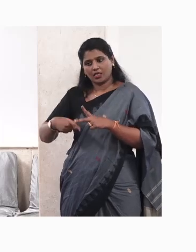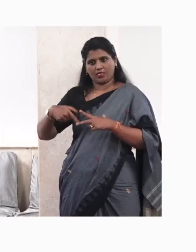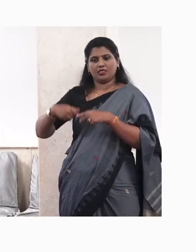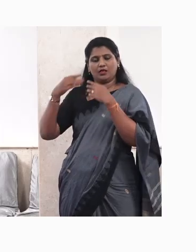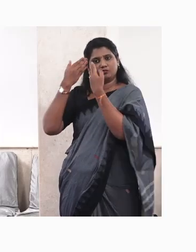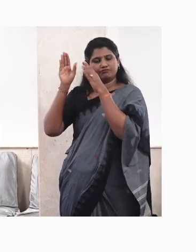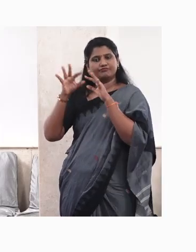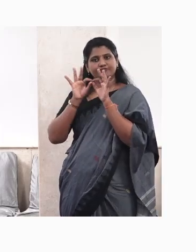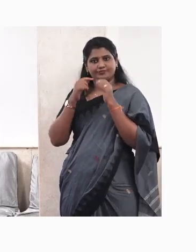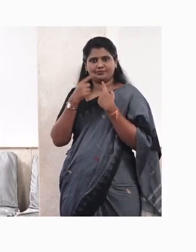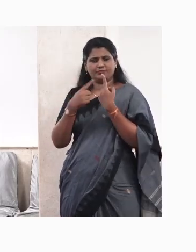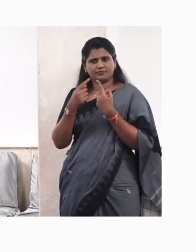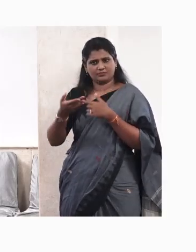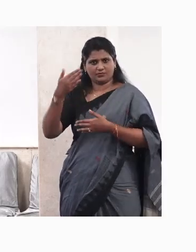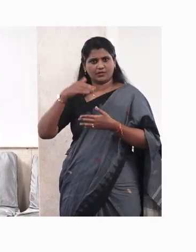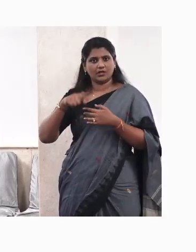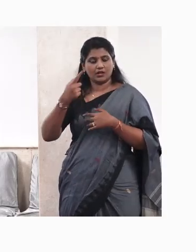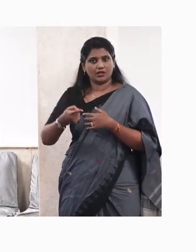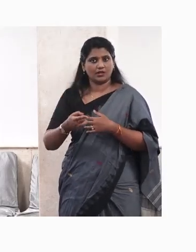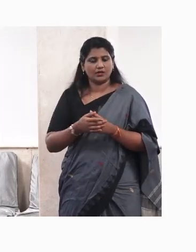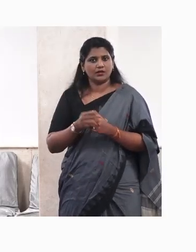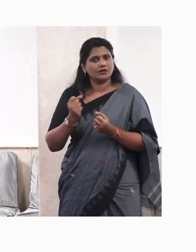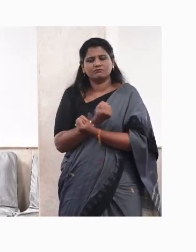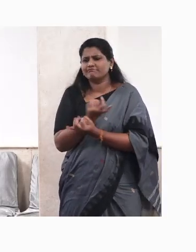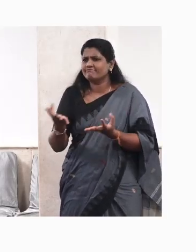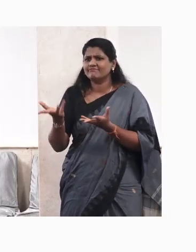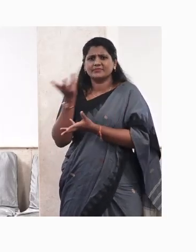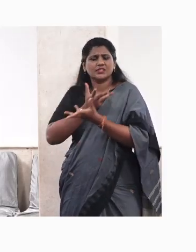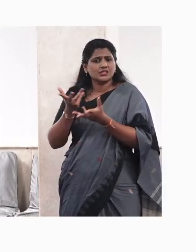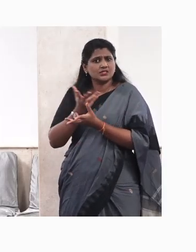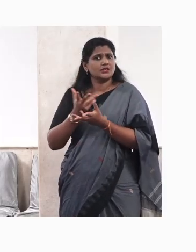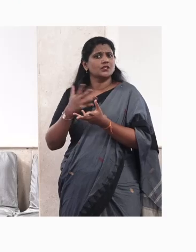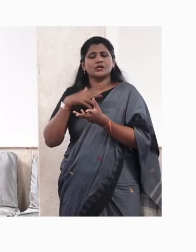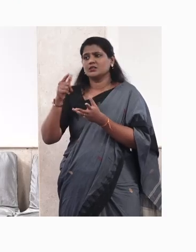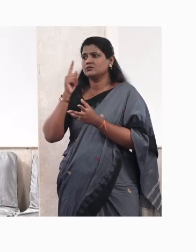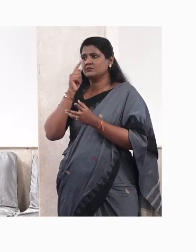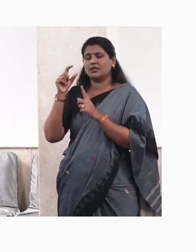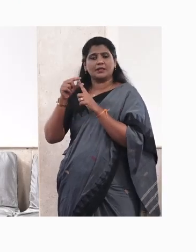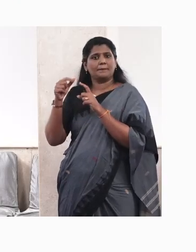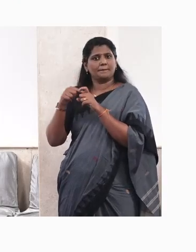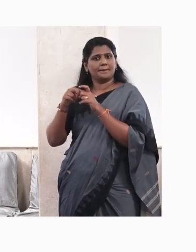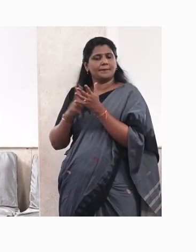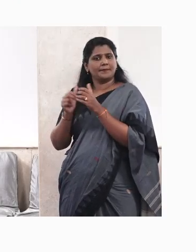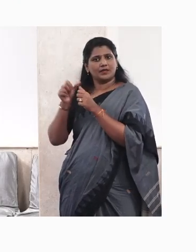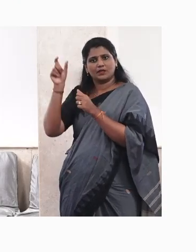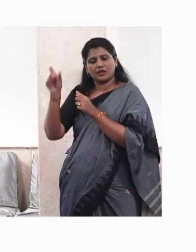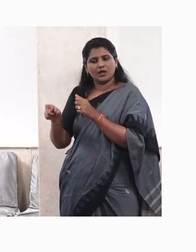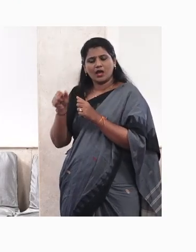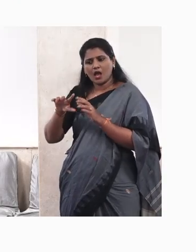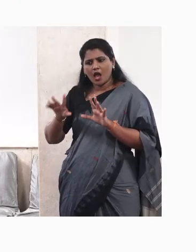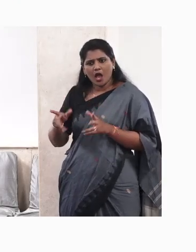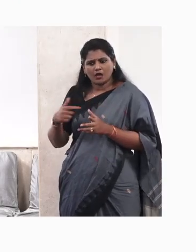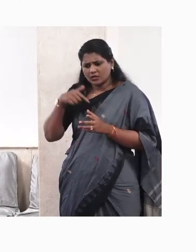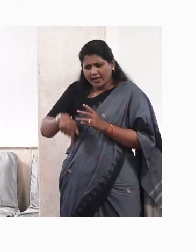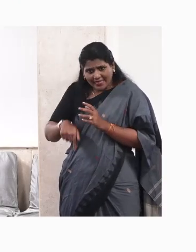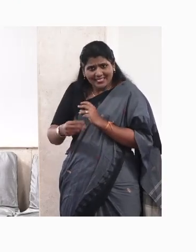dialogue, and after multiple, classes and discussions with Dr. Pina, my question is, how are you feeling right now